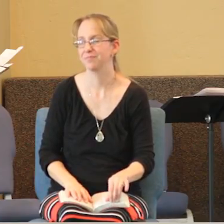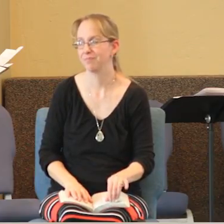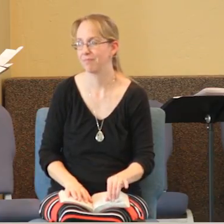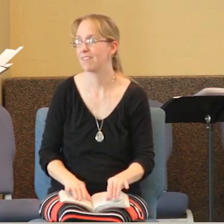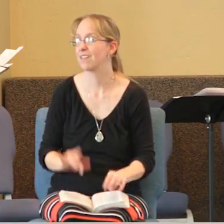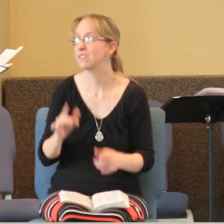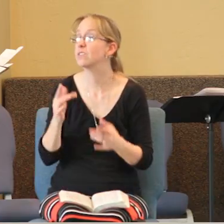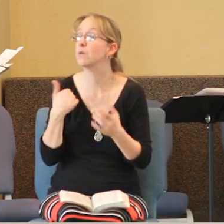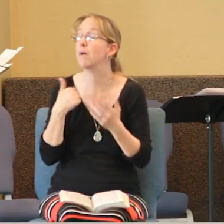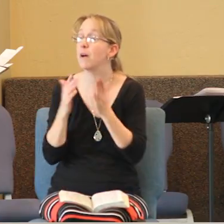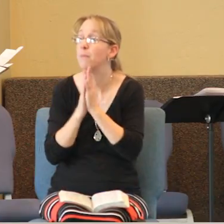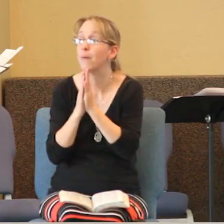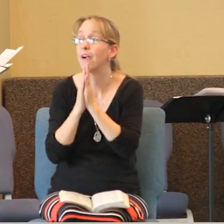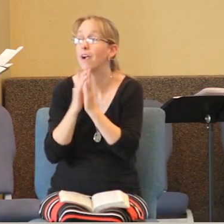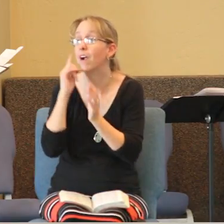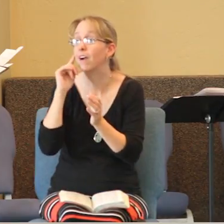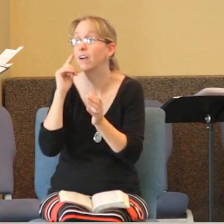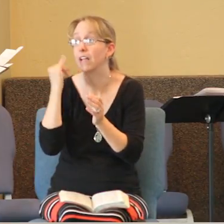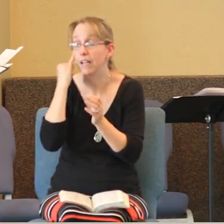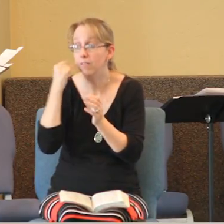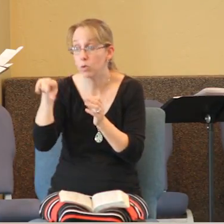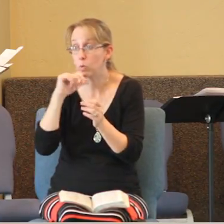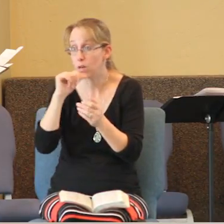are you.